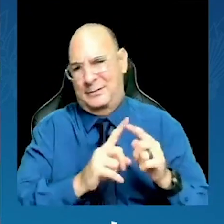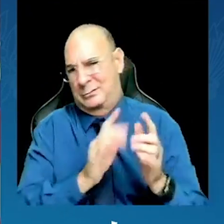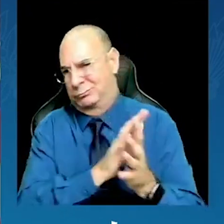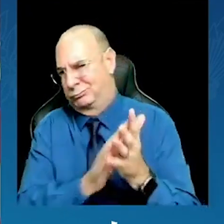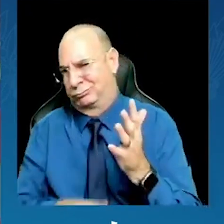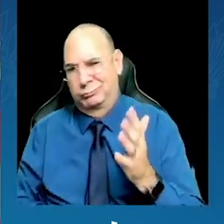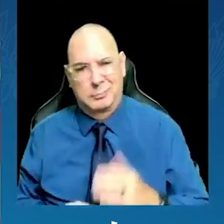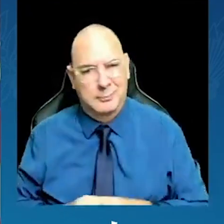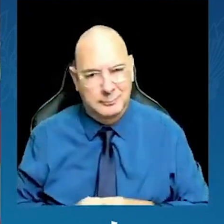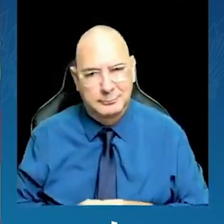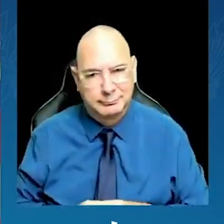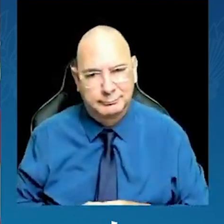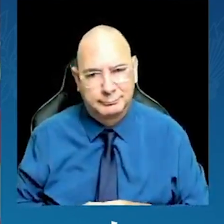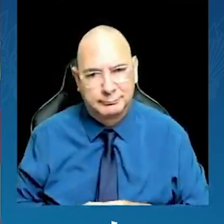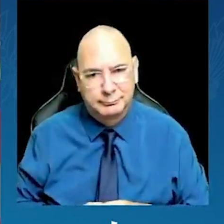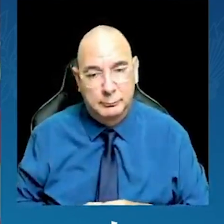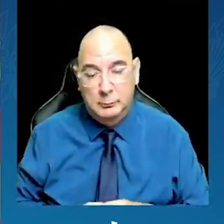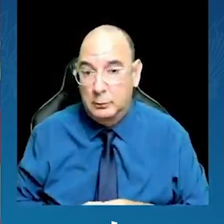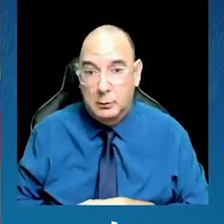welders,